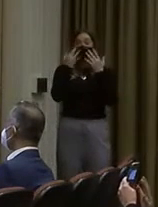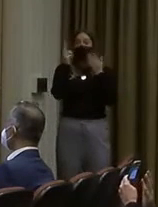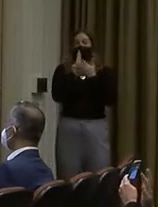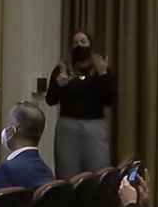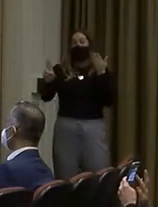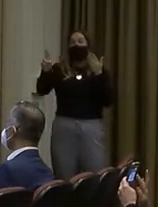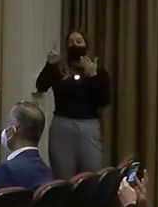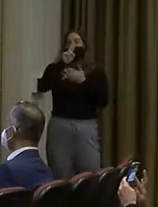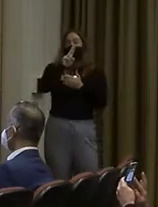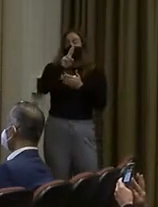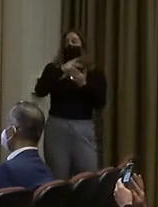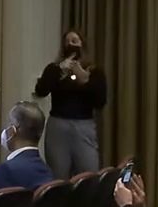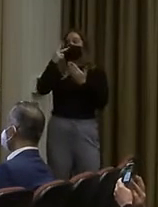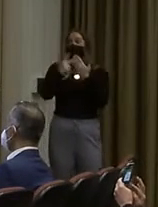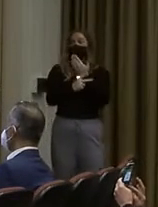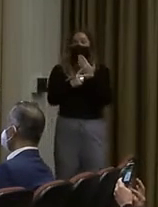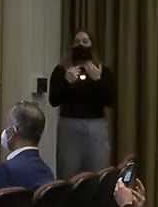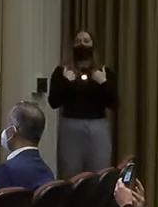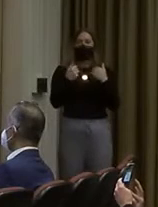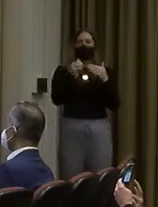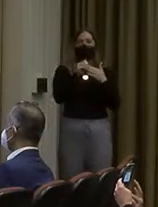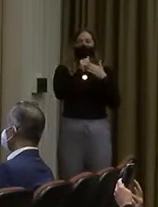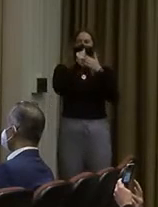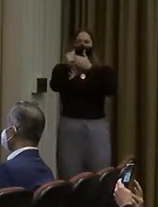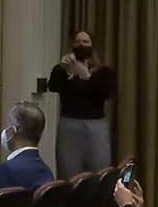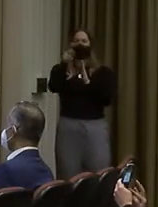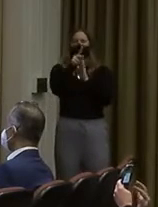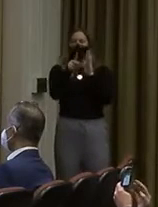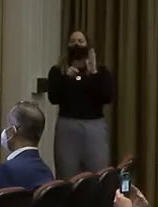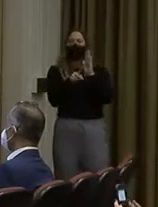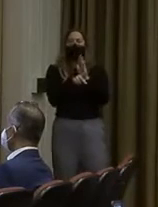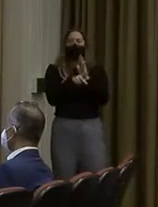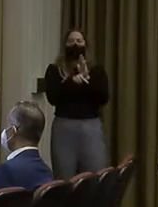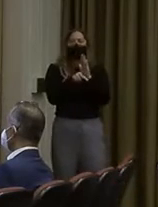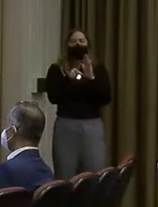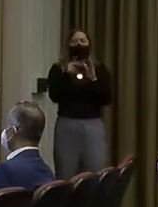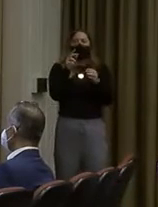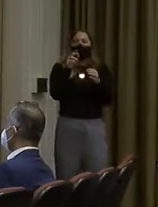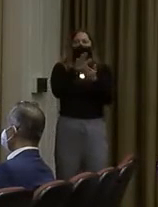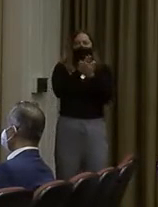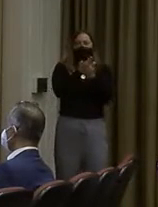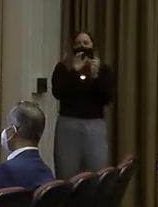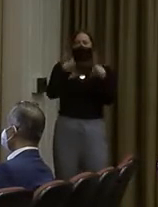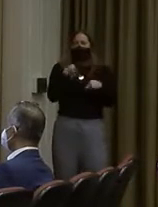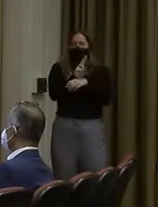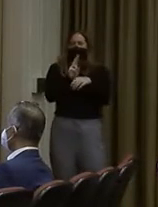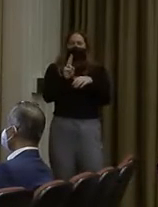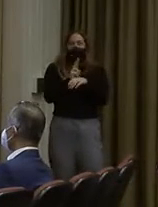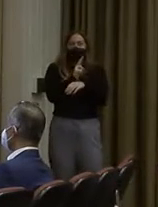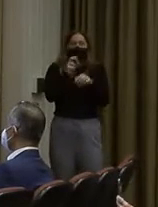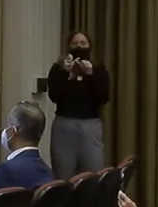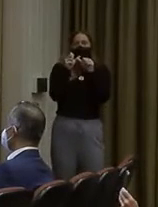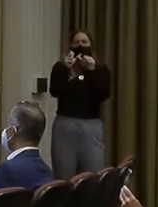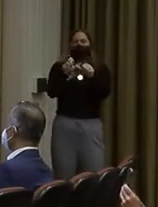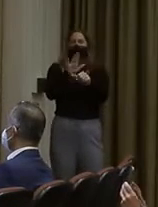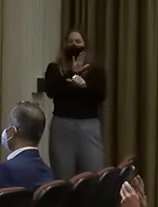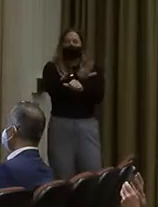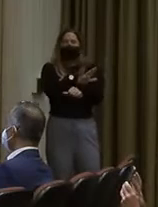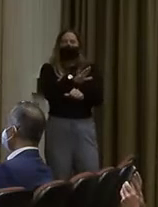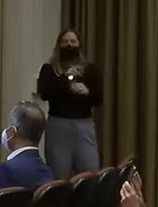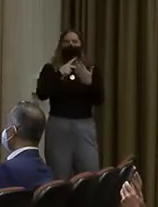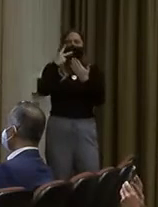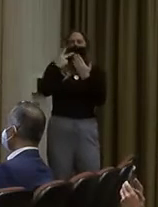University Initiative offers a set of guiding principles institutions can use to assess the extent of which their programs and policies are